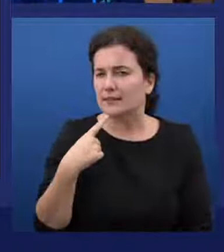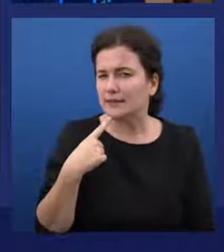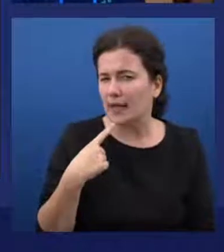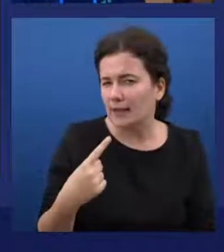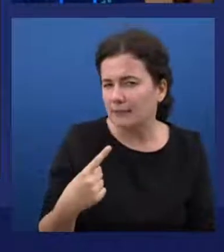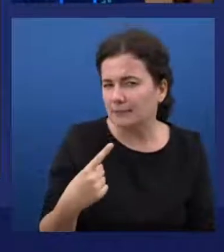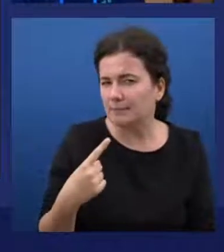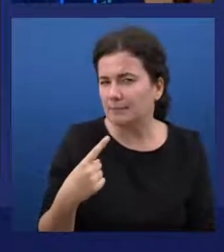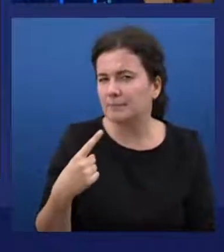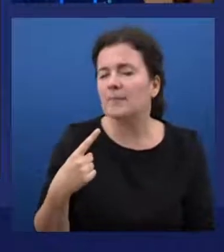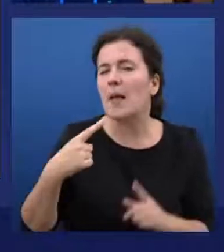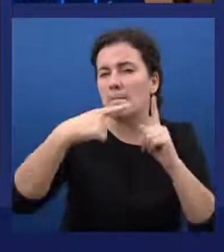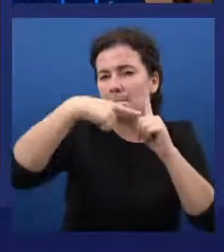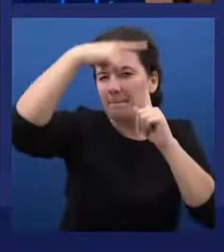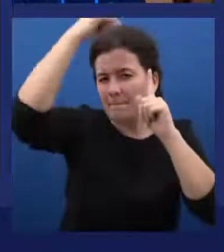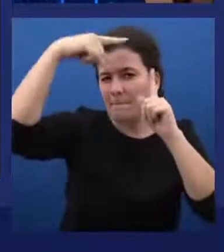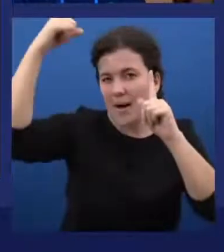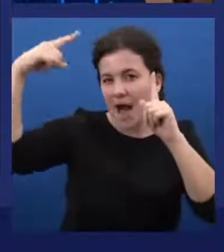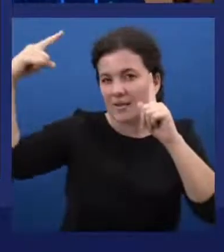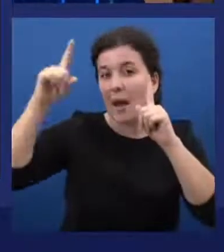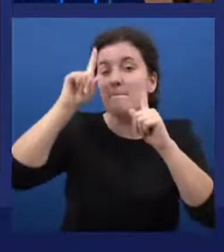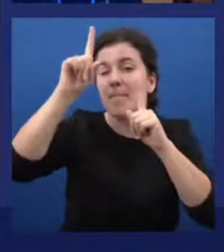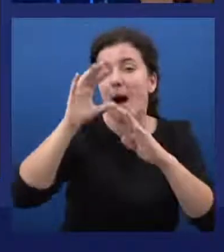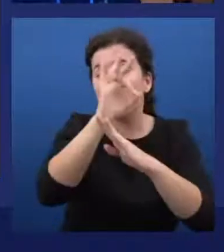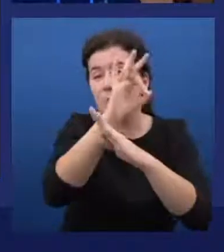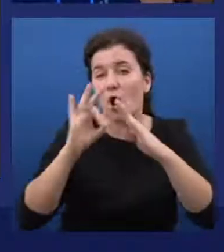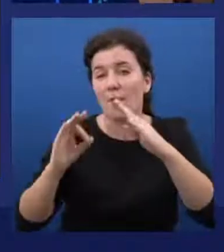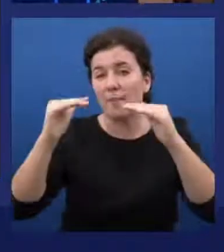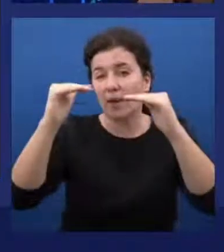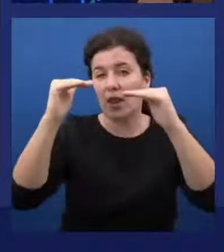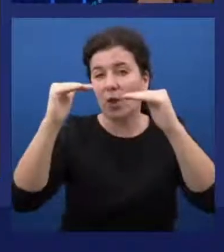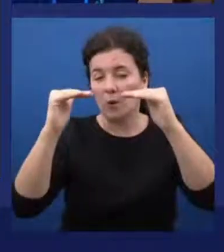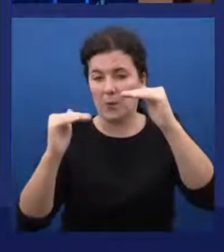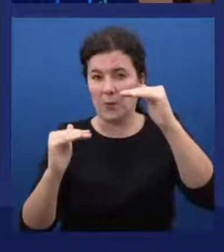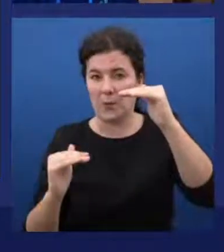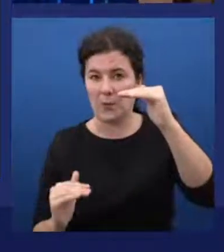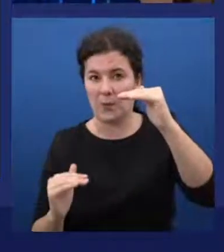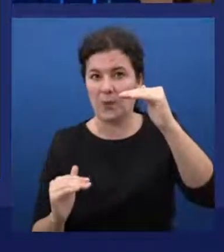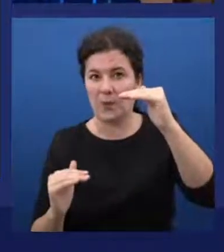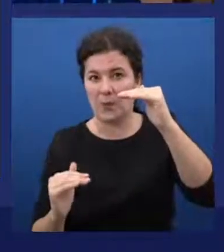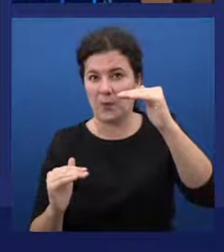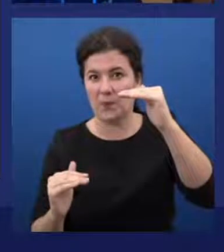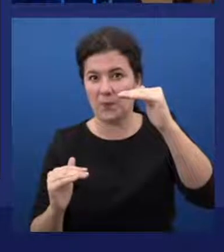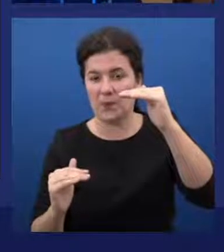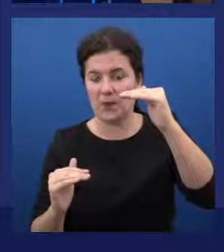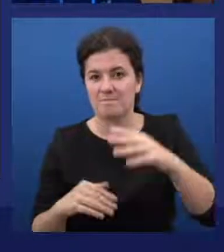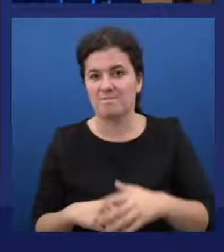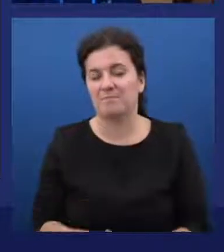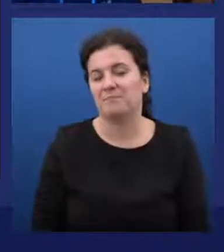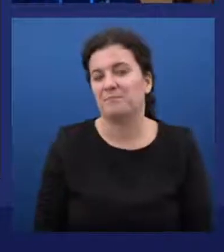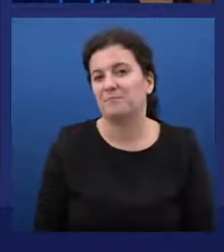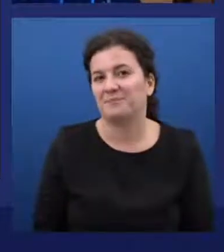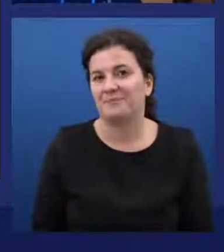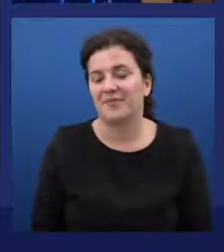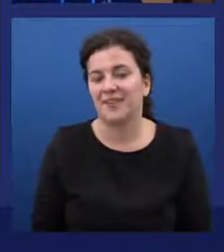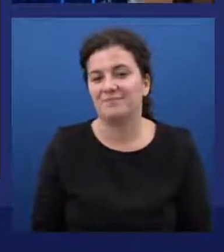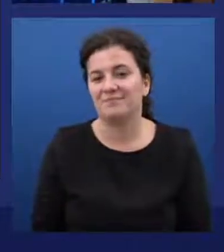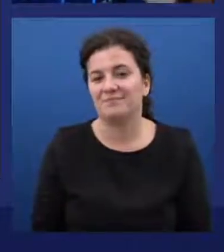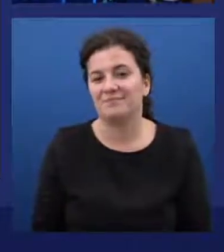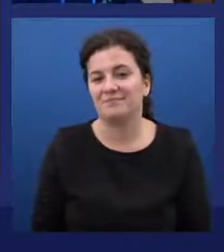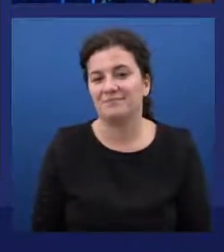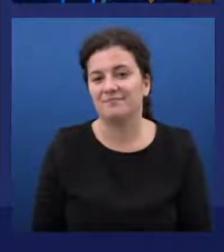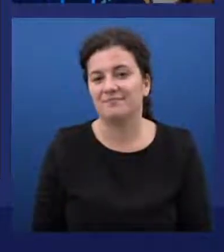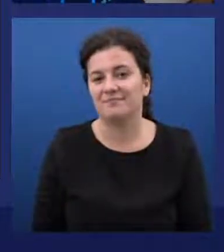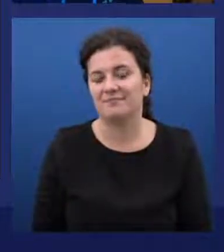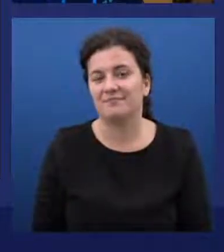it's actually a low probability if it comes to the pictures that are more related to Bart Simpsons. So this would be something like, all right,